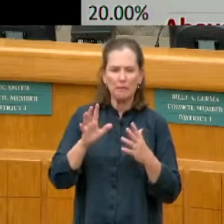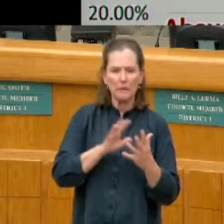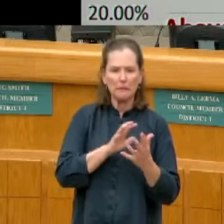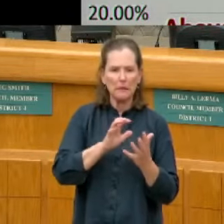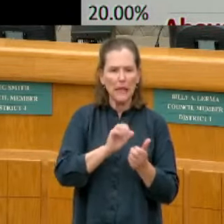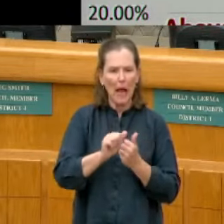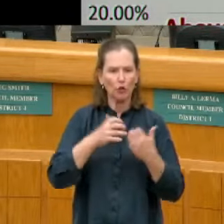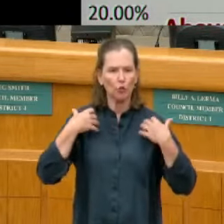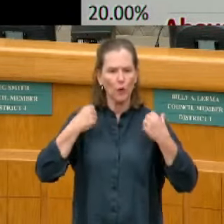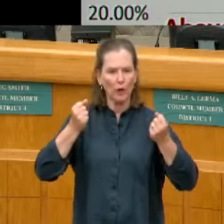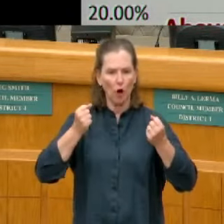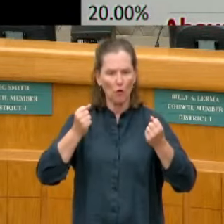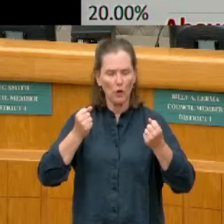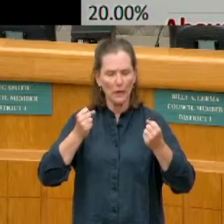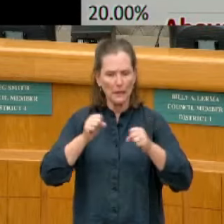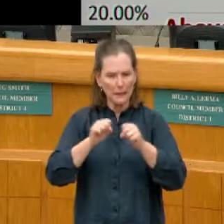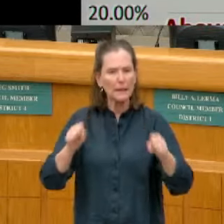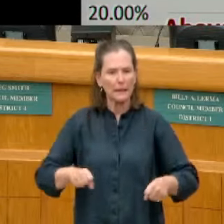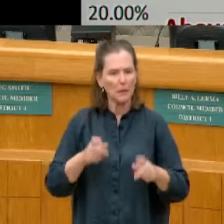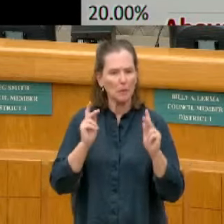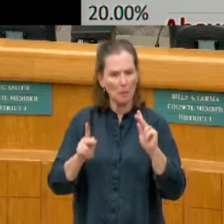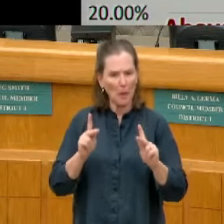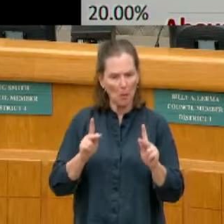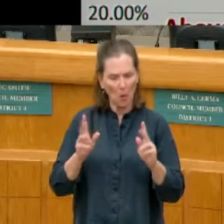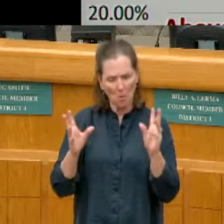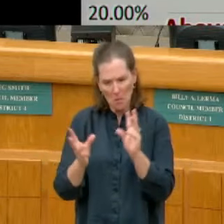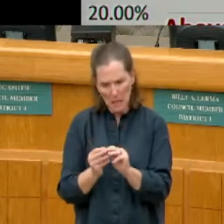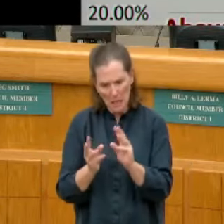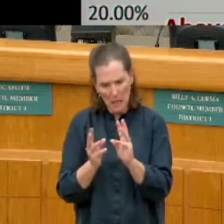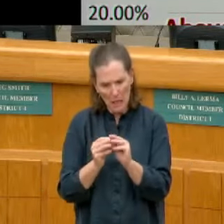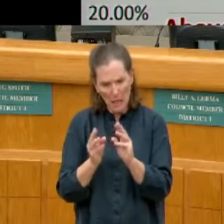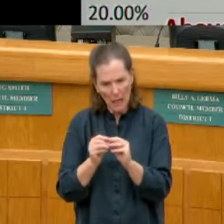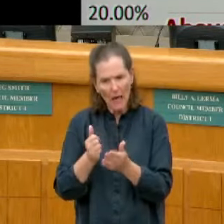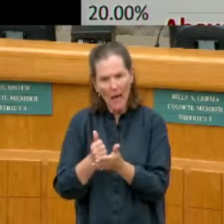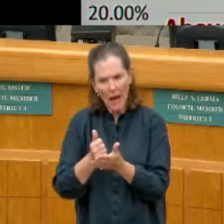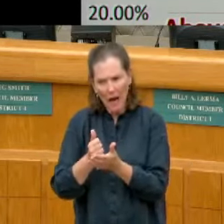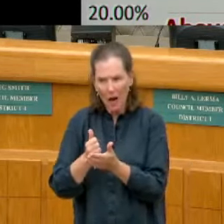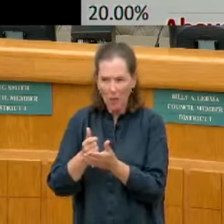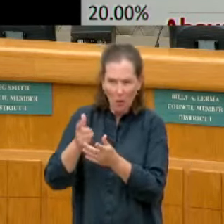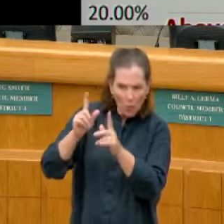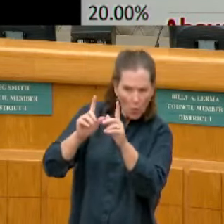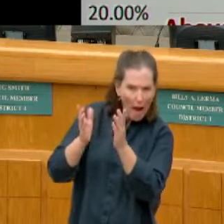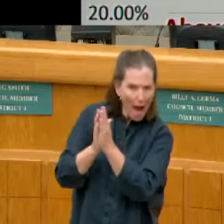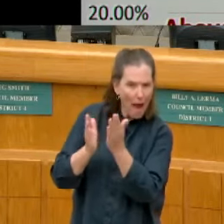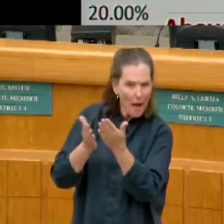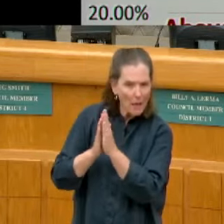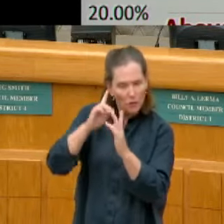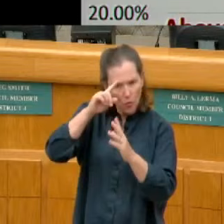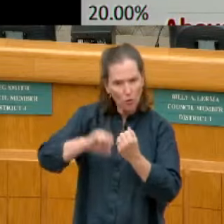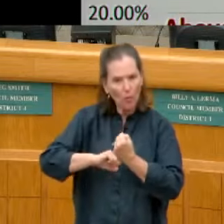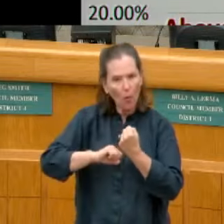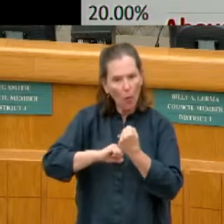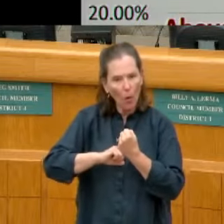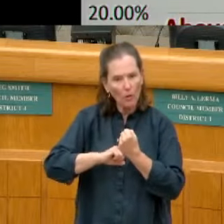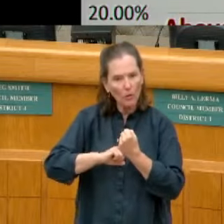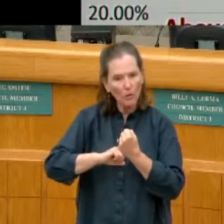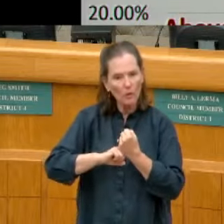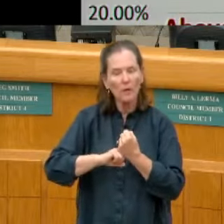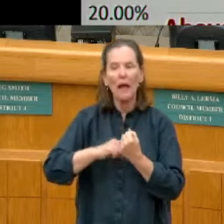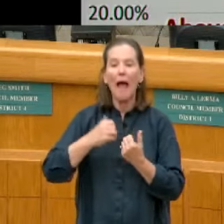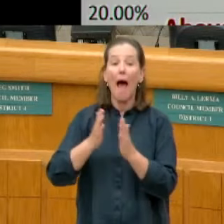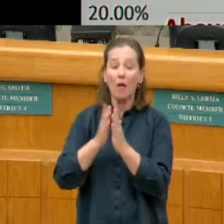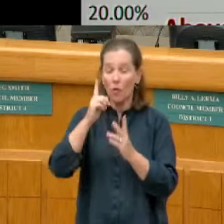understand FEMA and the ability that they bring to us to pay for continued staff. It is my goal, it